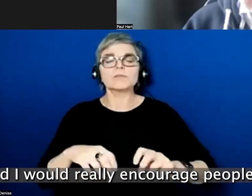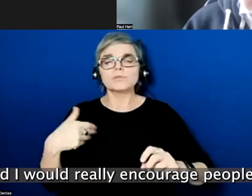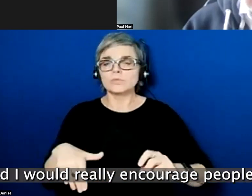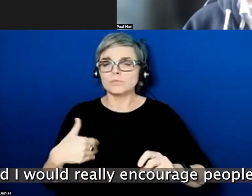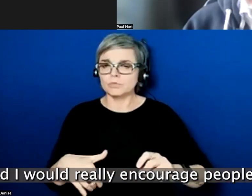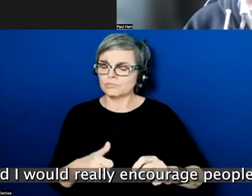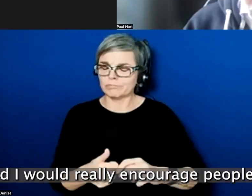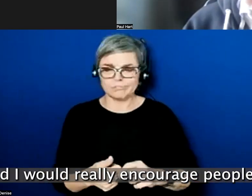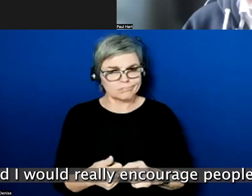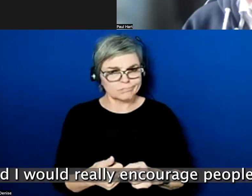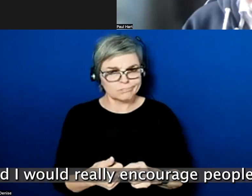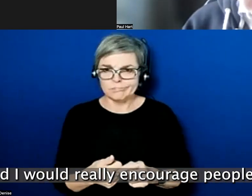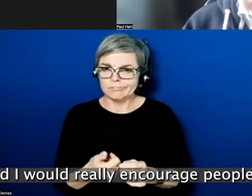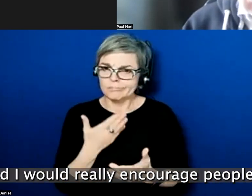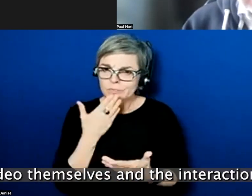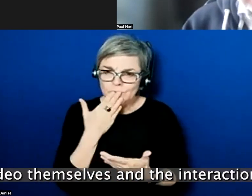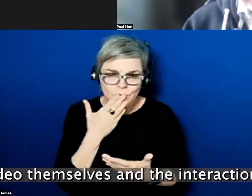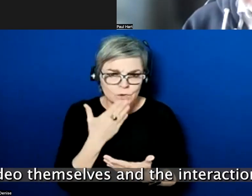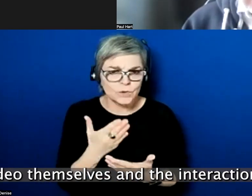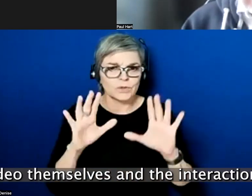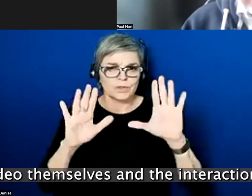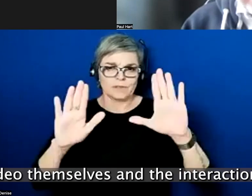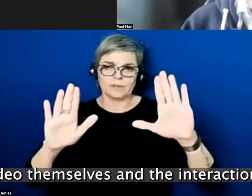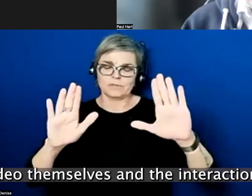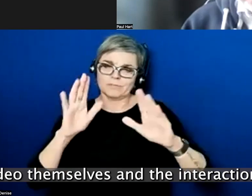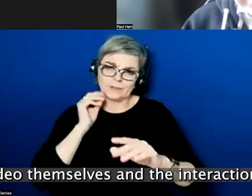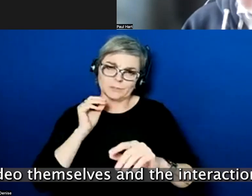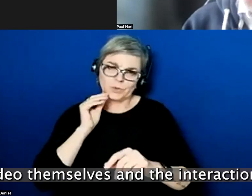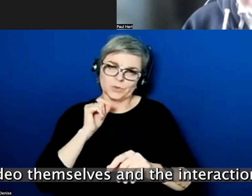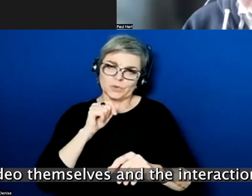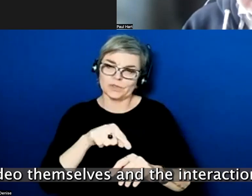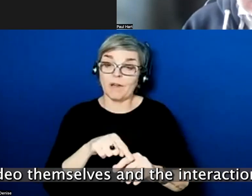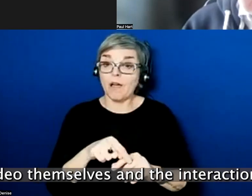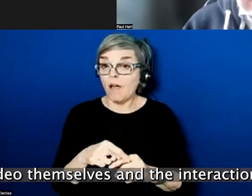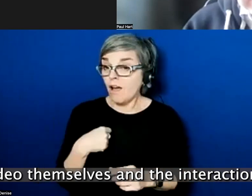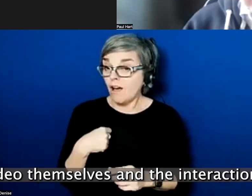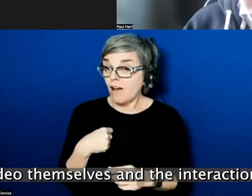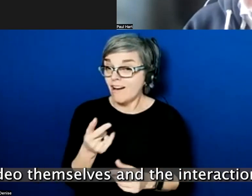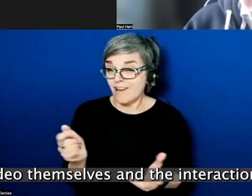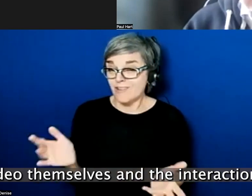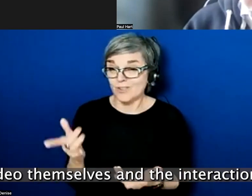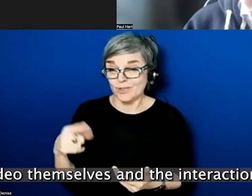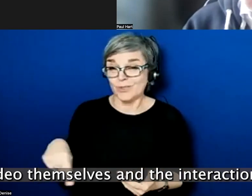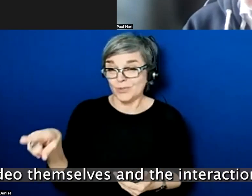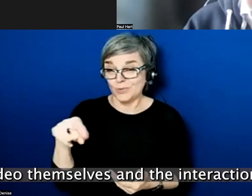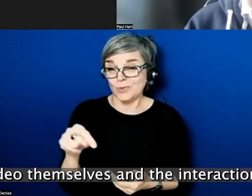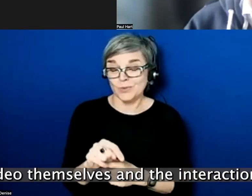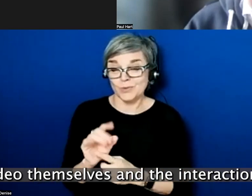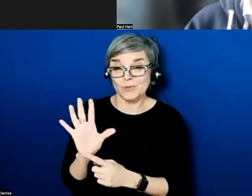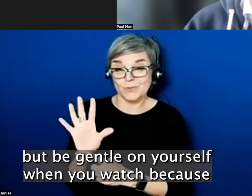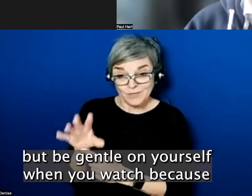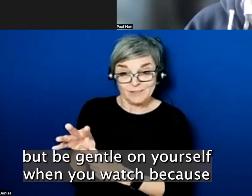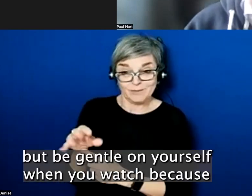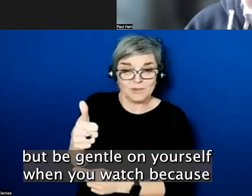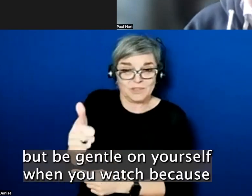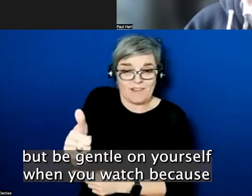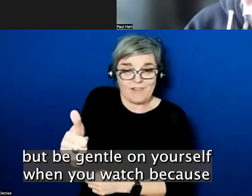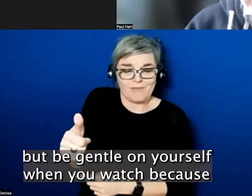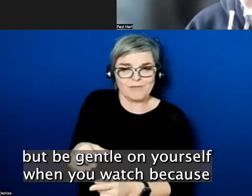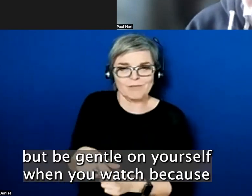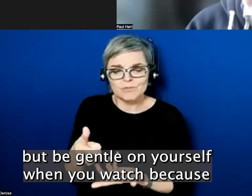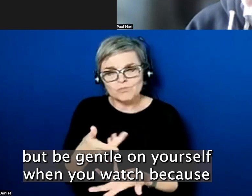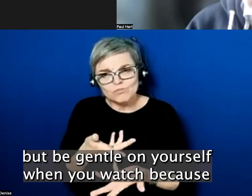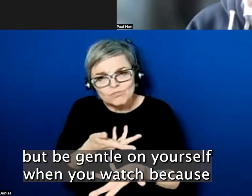really encourage people to video themselves in the interactions, but be gentle